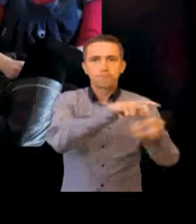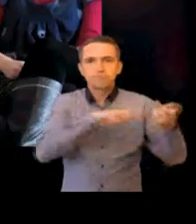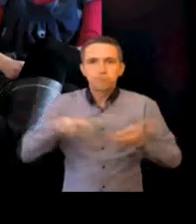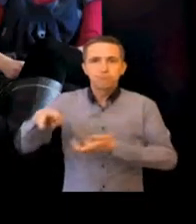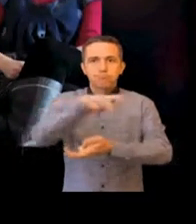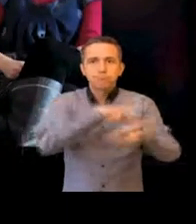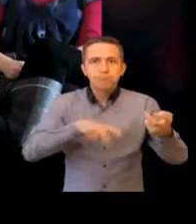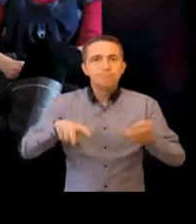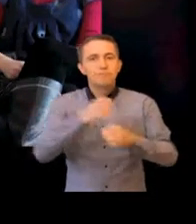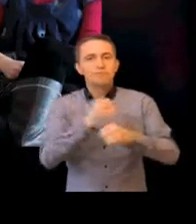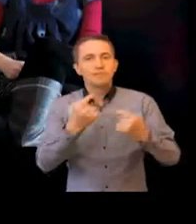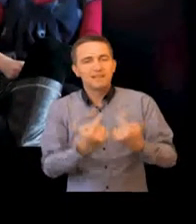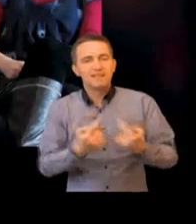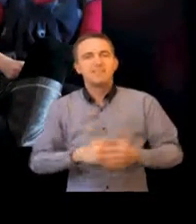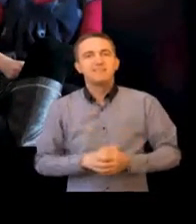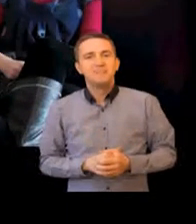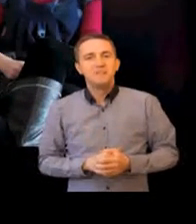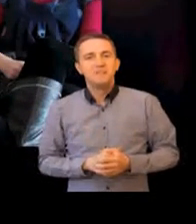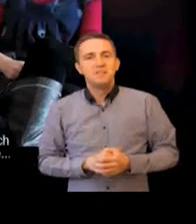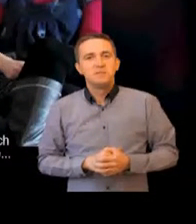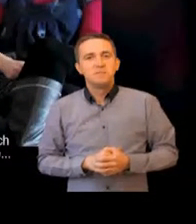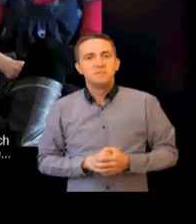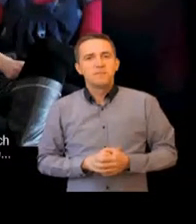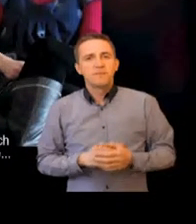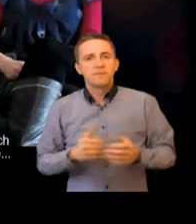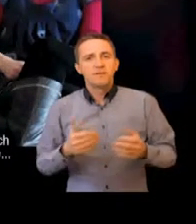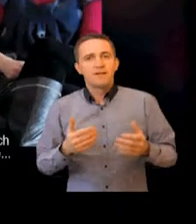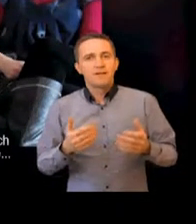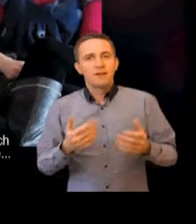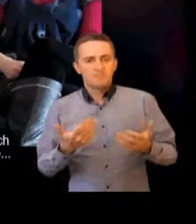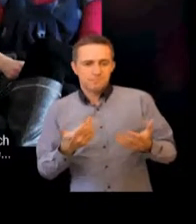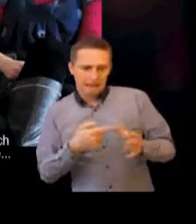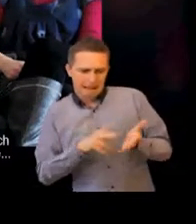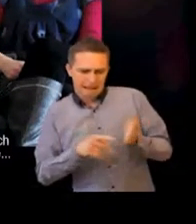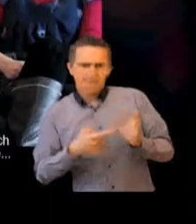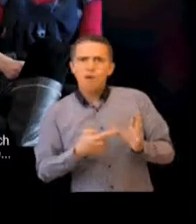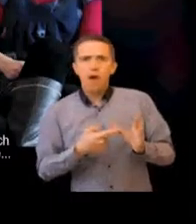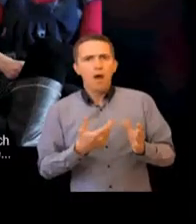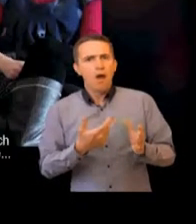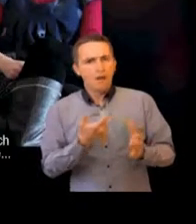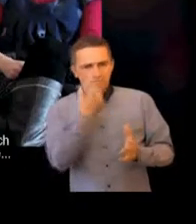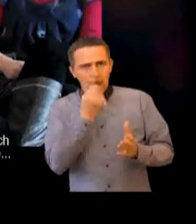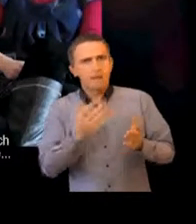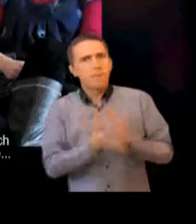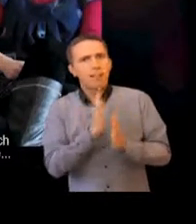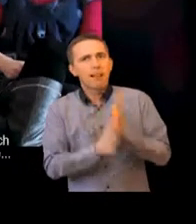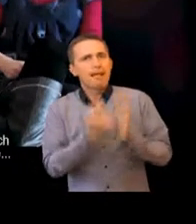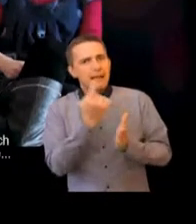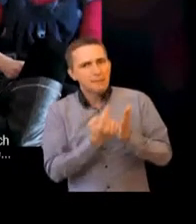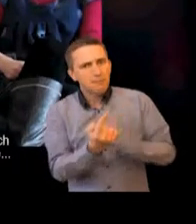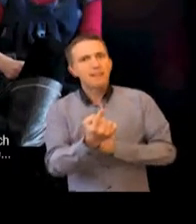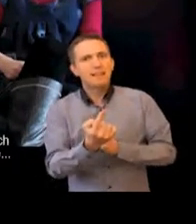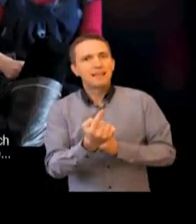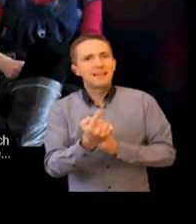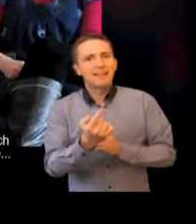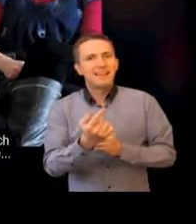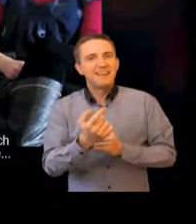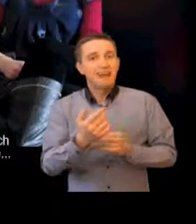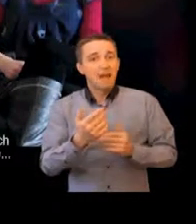and getting ideas, getting a lot of useful ideas that we can take away back home with us. And you